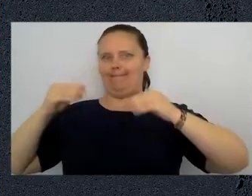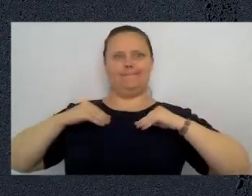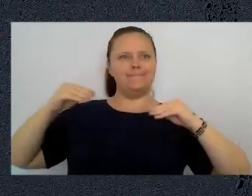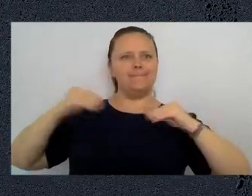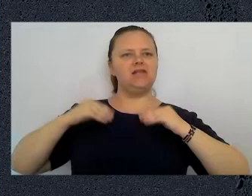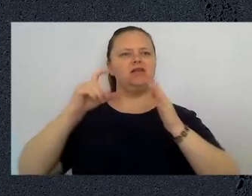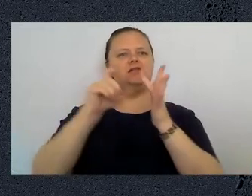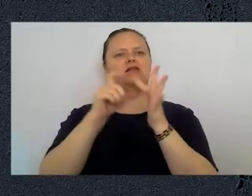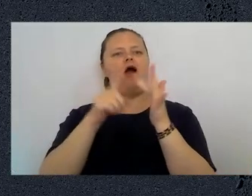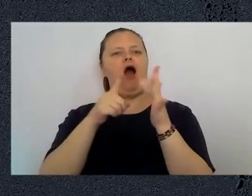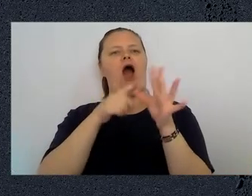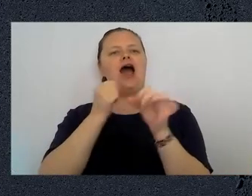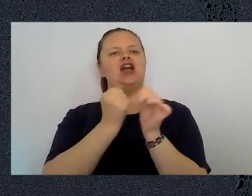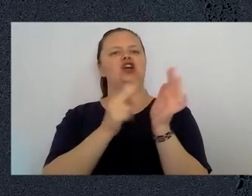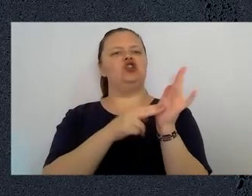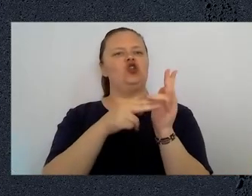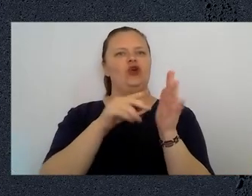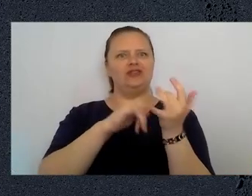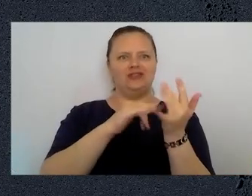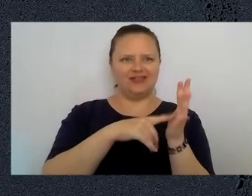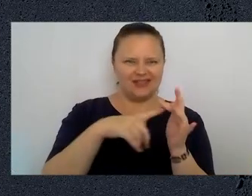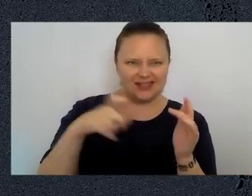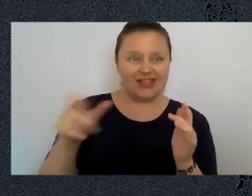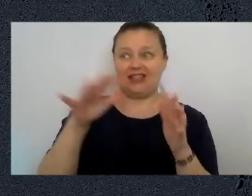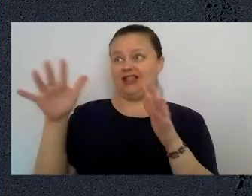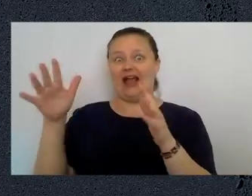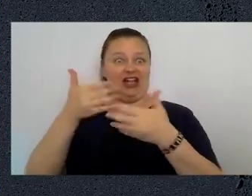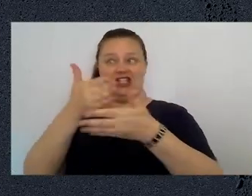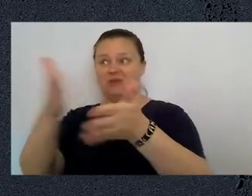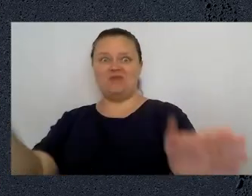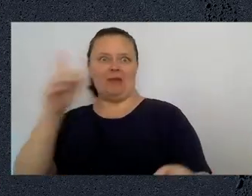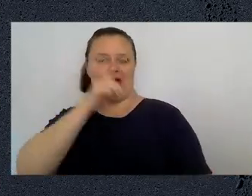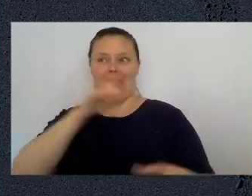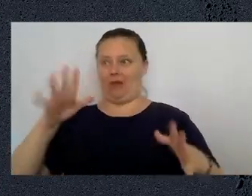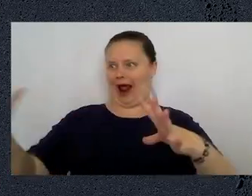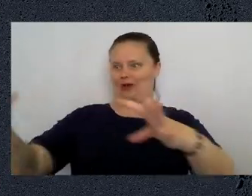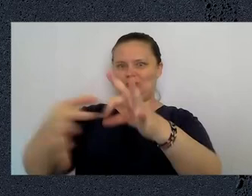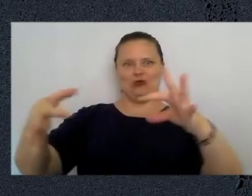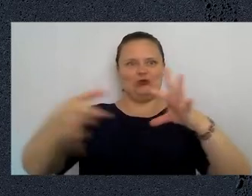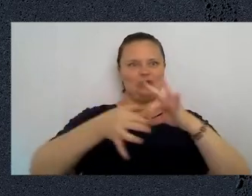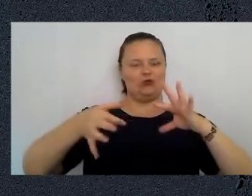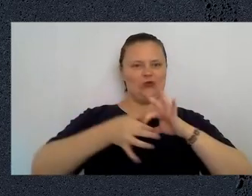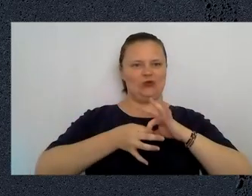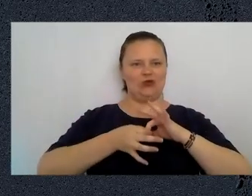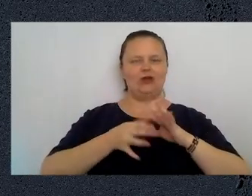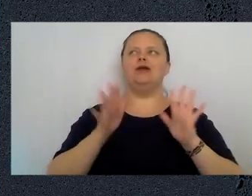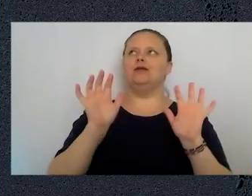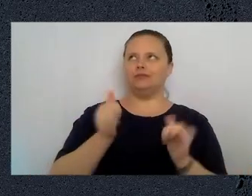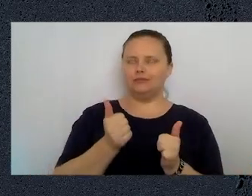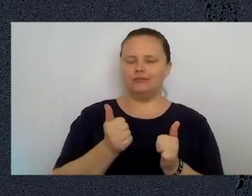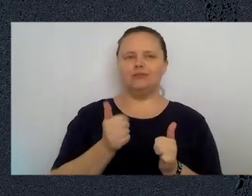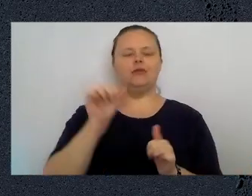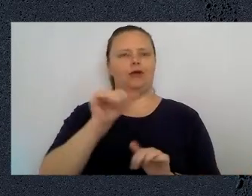the public. Yeah. We've got to bring it all together. I'm going to come back to you because I want to understand. That, to me, is very exciting. I do want to understand why